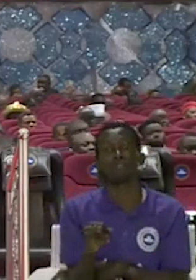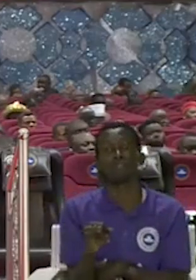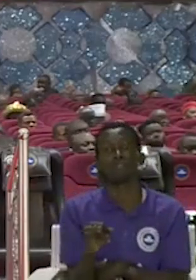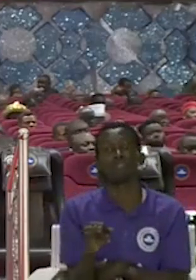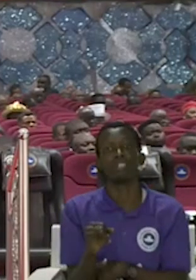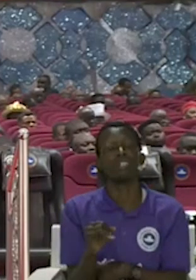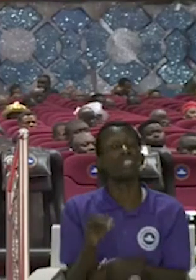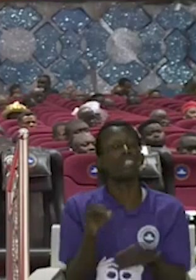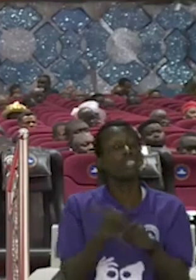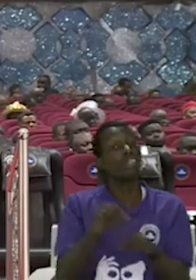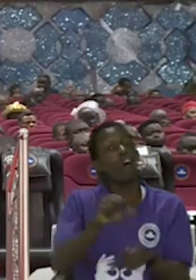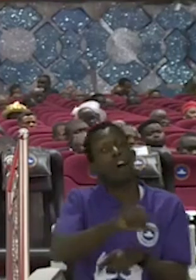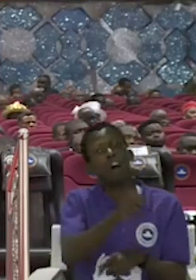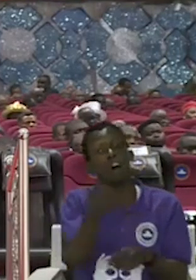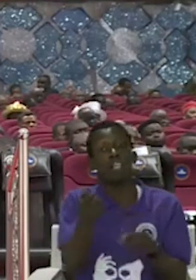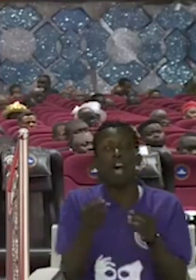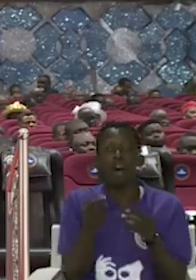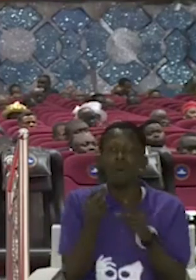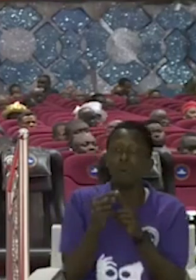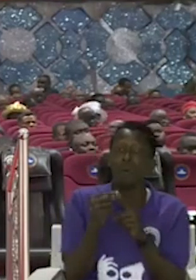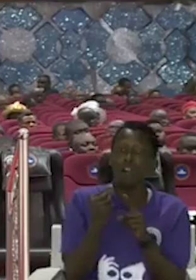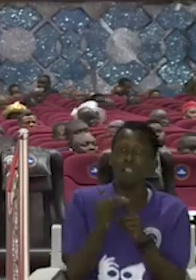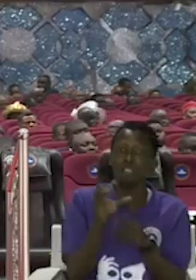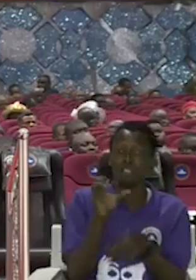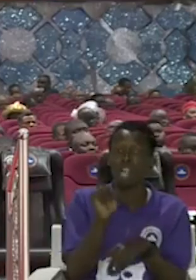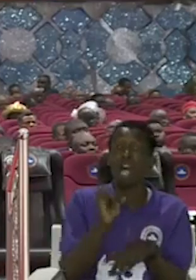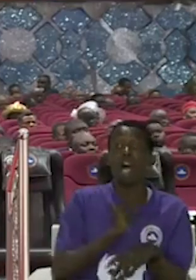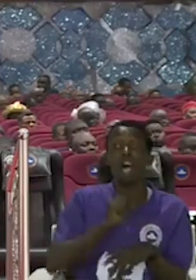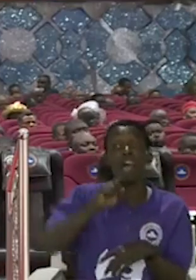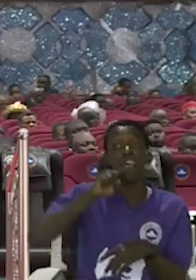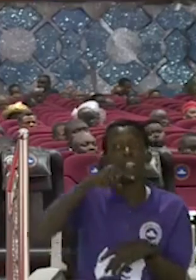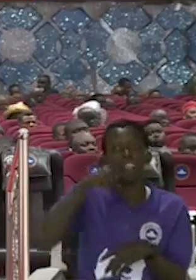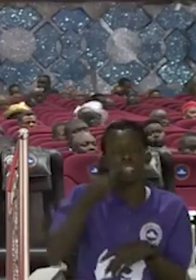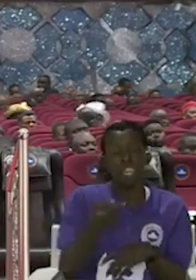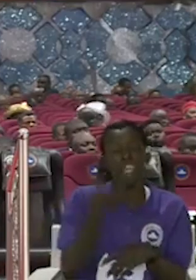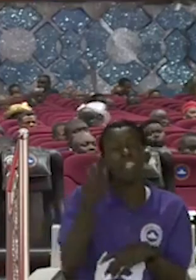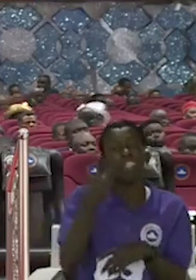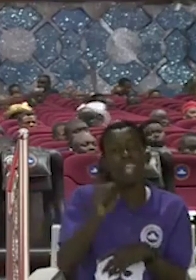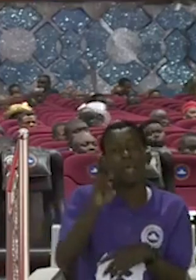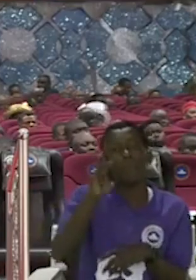In other words, I said the minimum